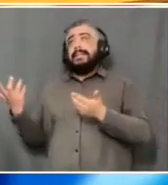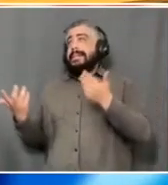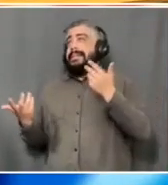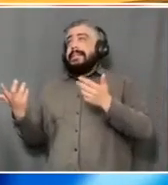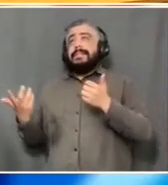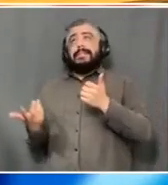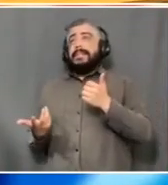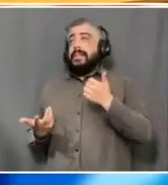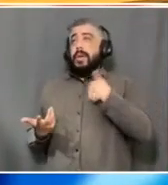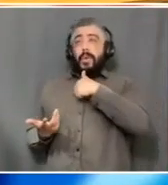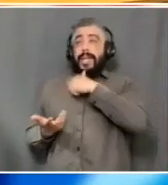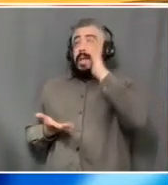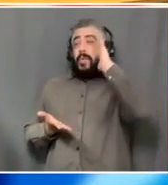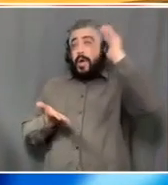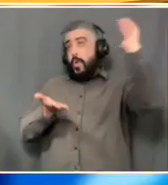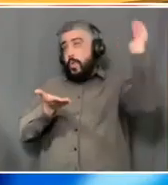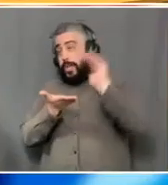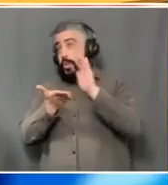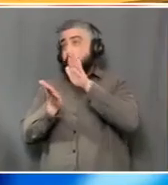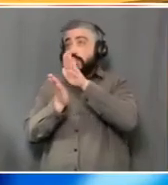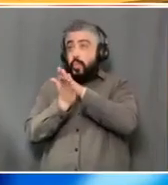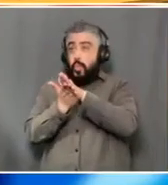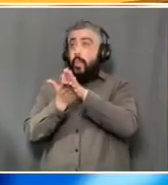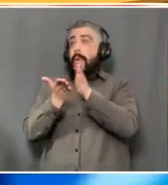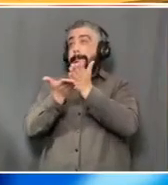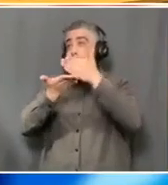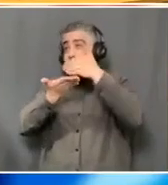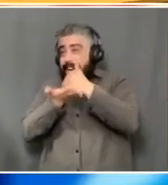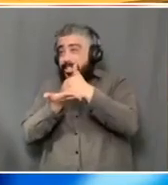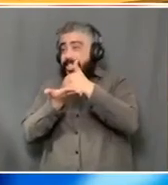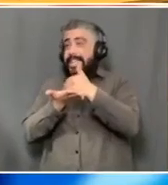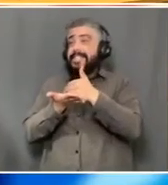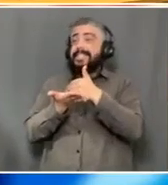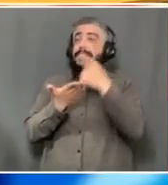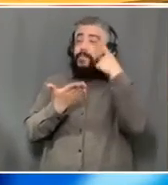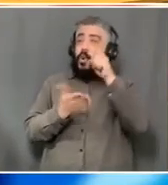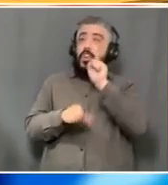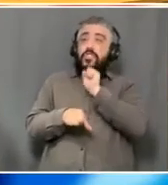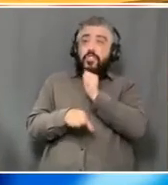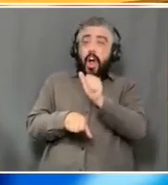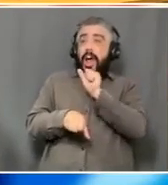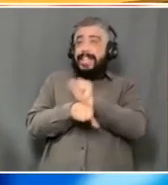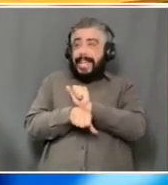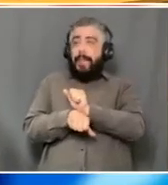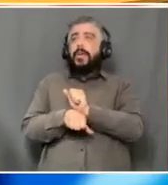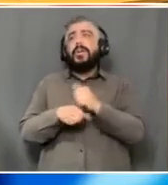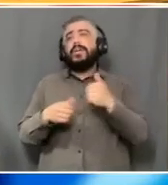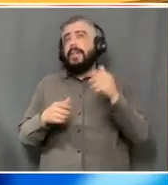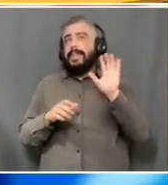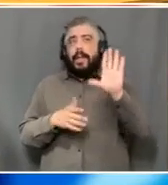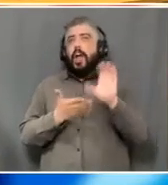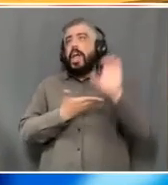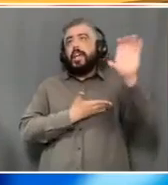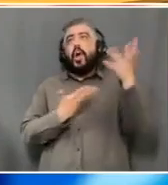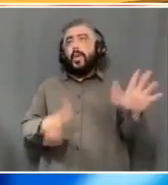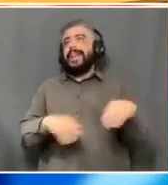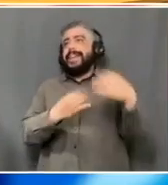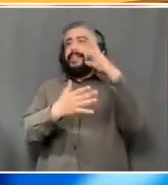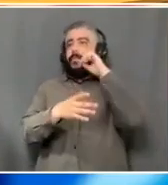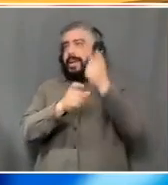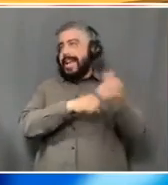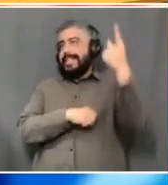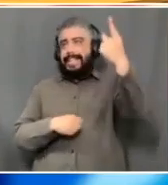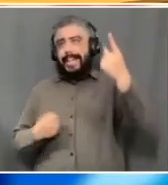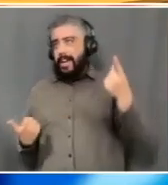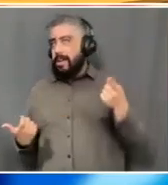reduce school budgets in non-labor. Their allocations have already been provided for next school year. They were